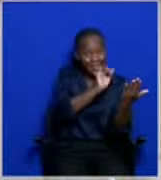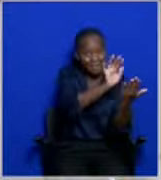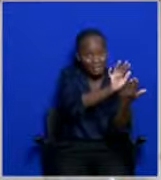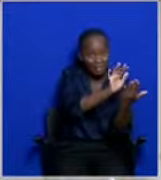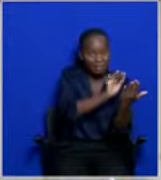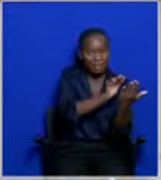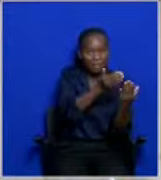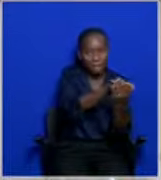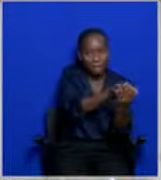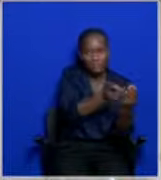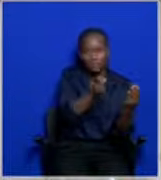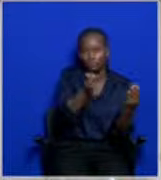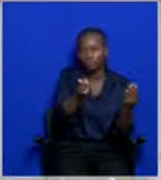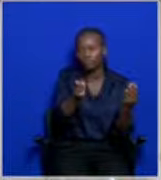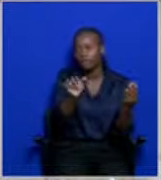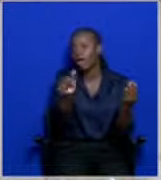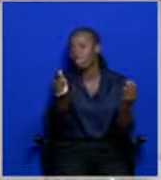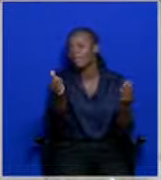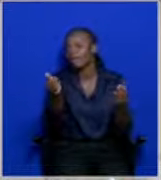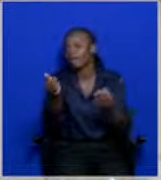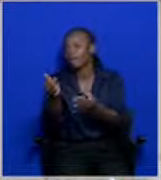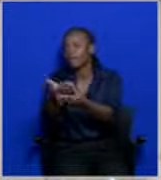also from Boxburg, case